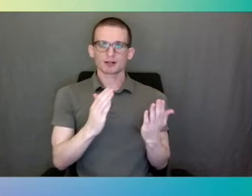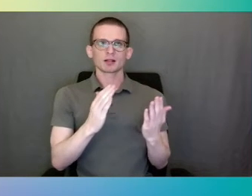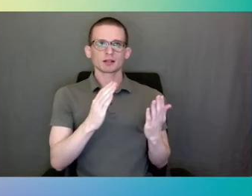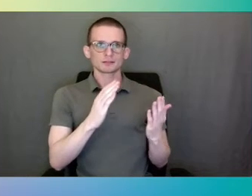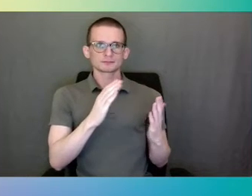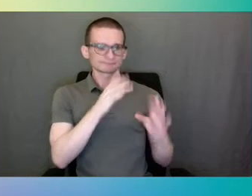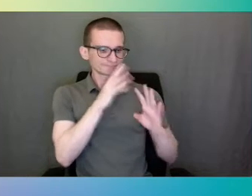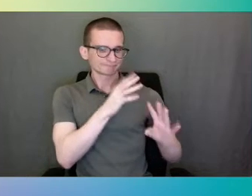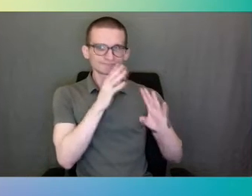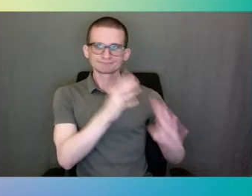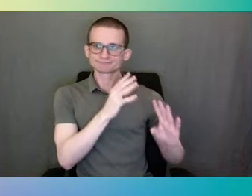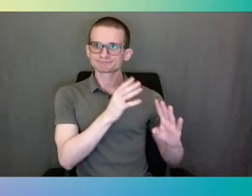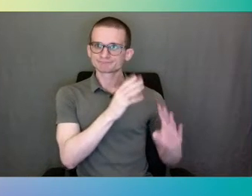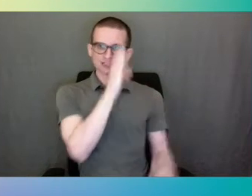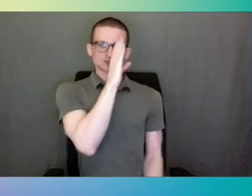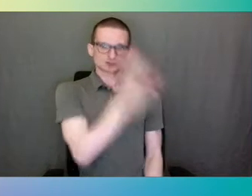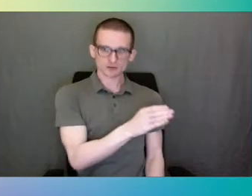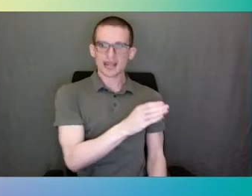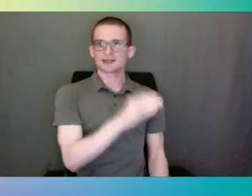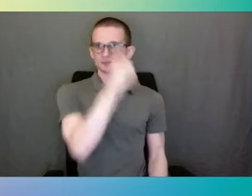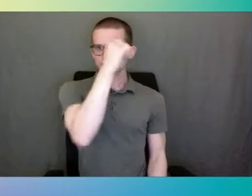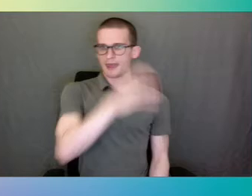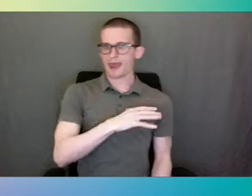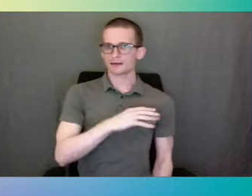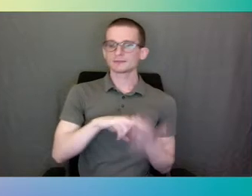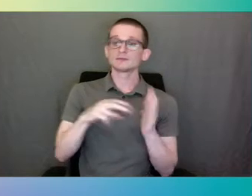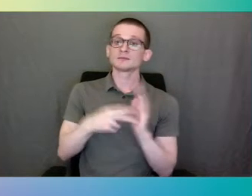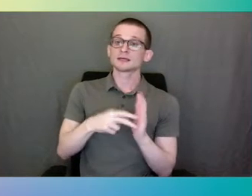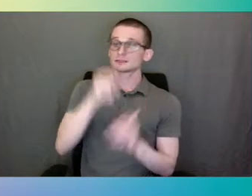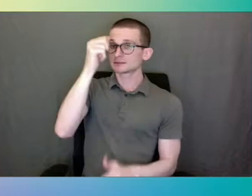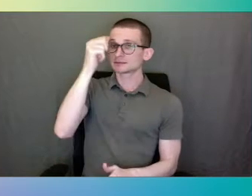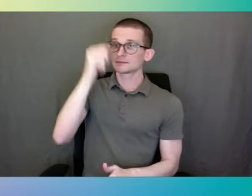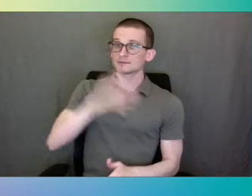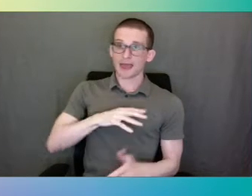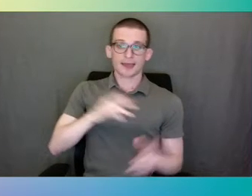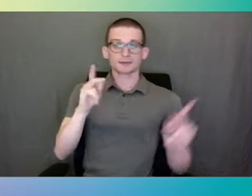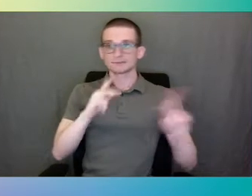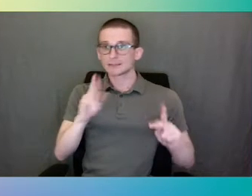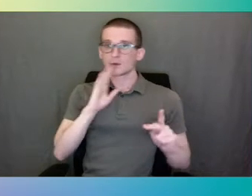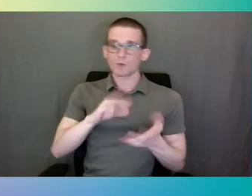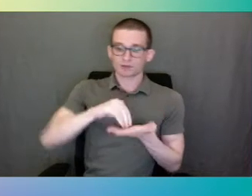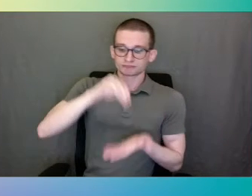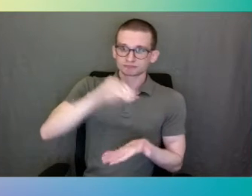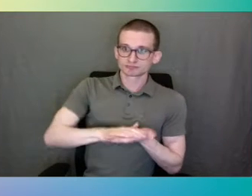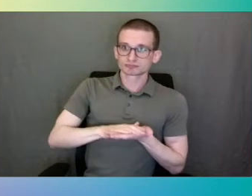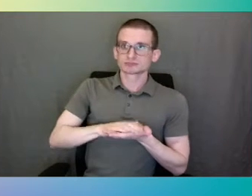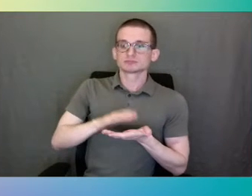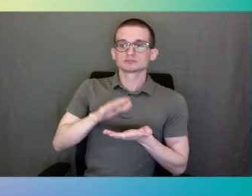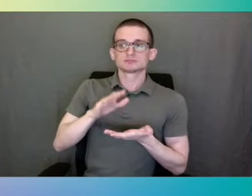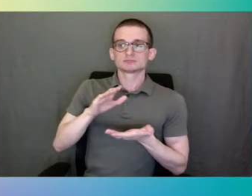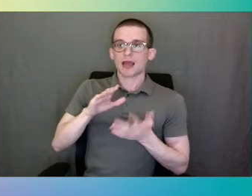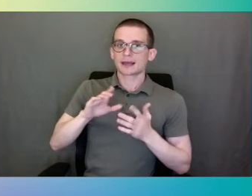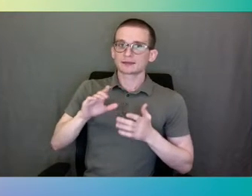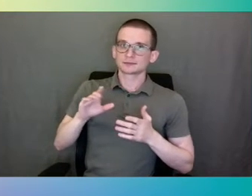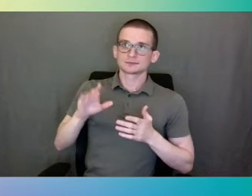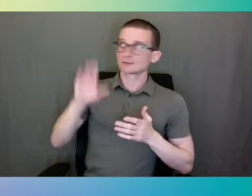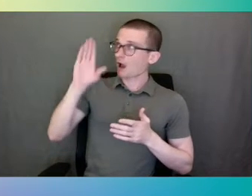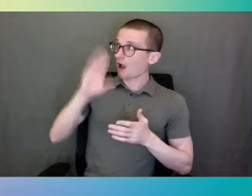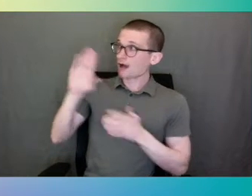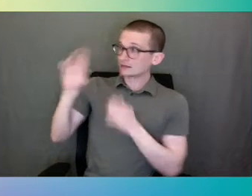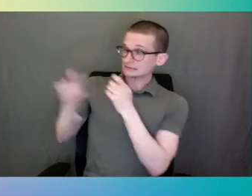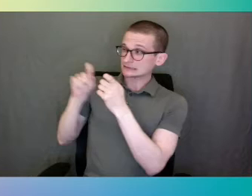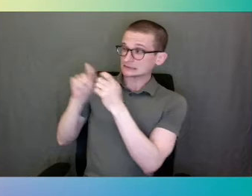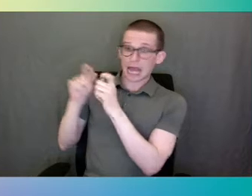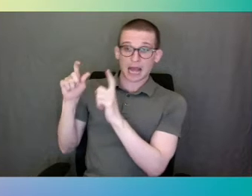So man would write these, what we call original autographs, which have been lost to time. And from there, in the